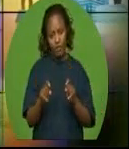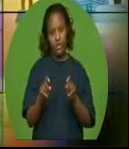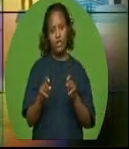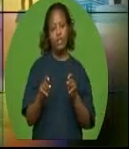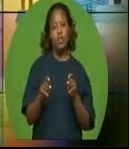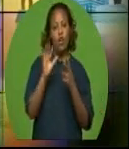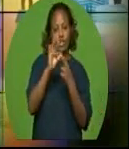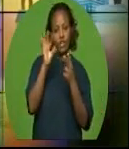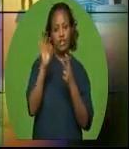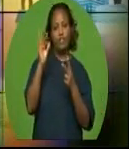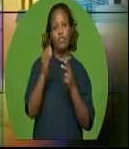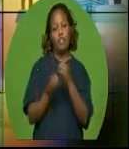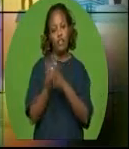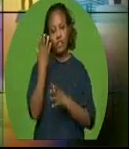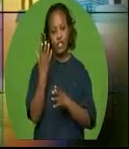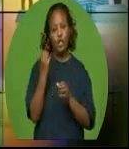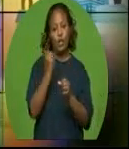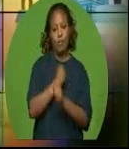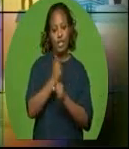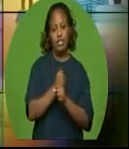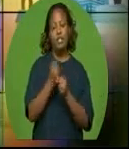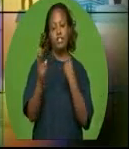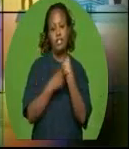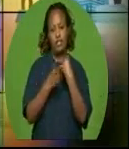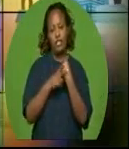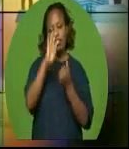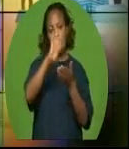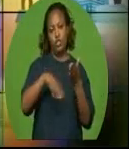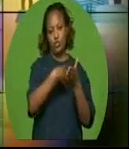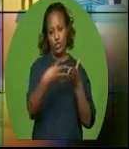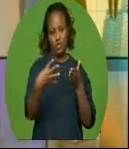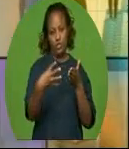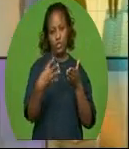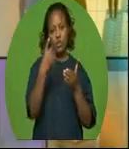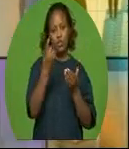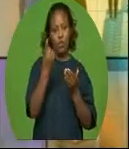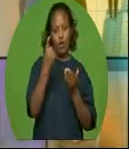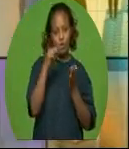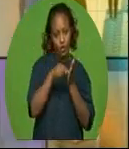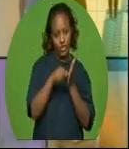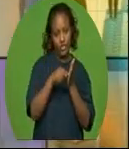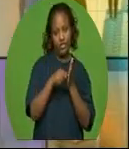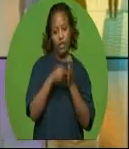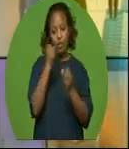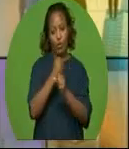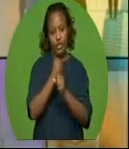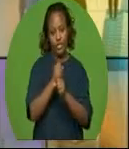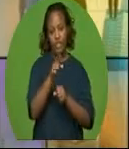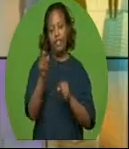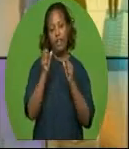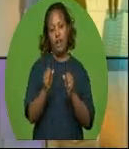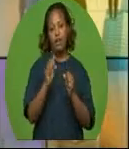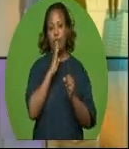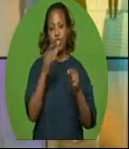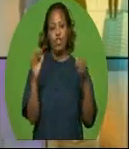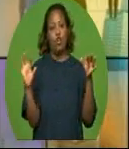the alternative derivation which makes use of a saving schedule. Once the points are plotted,